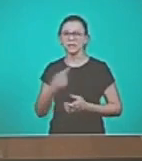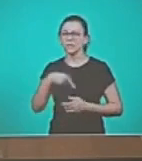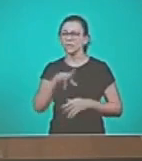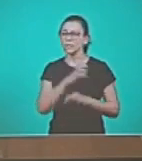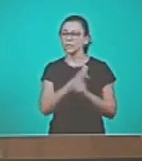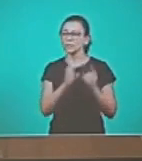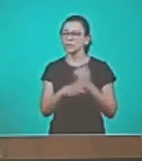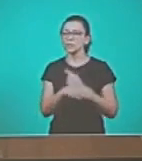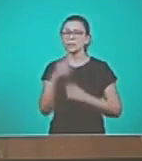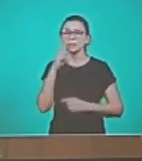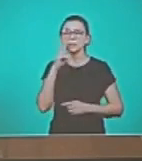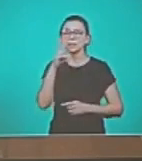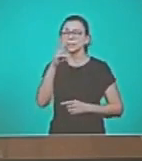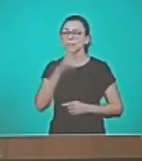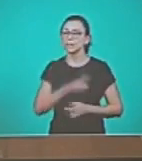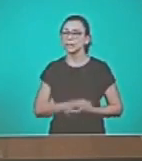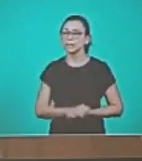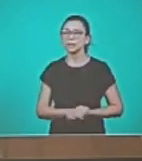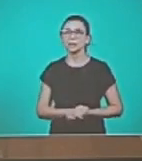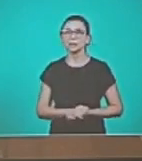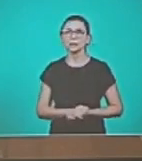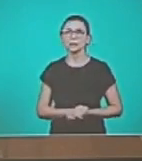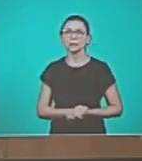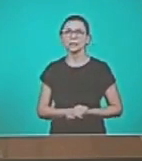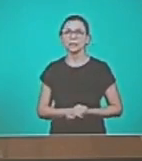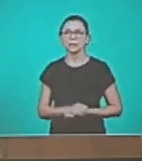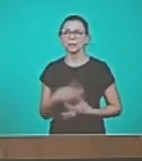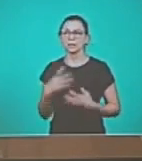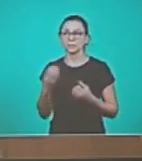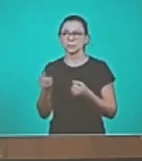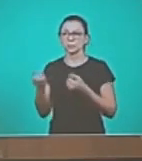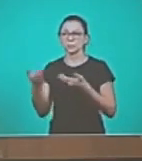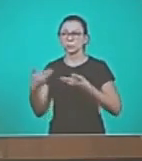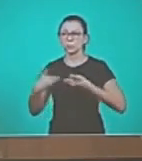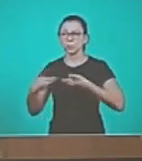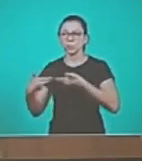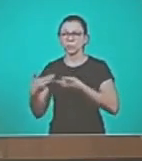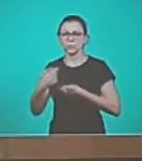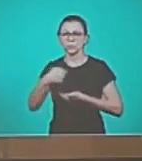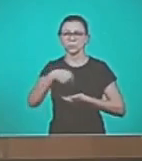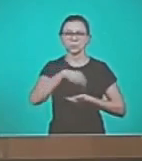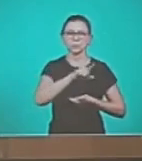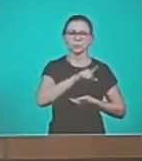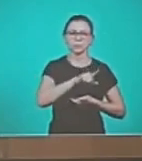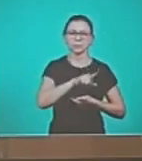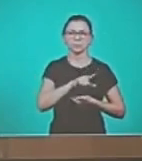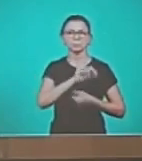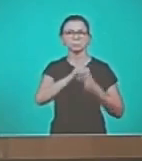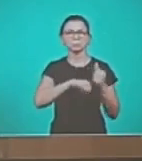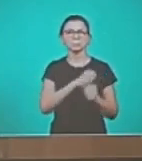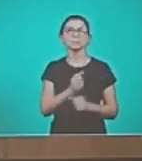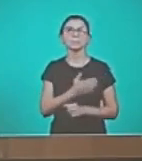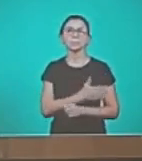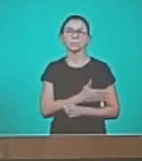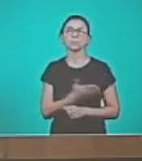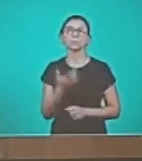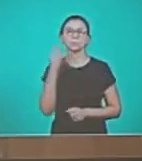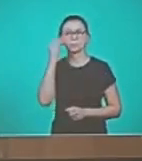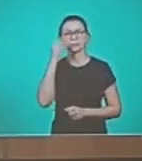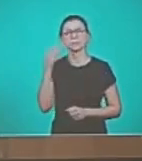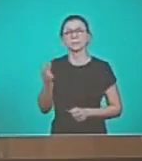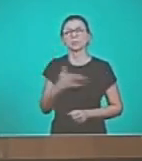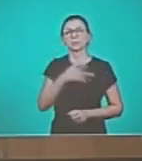at home. And she said, that's it, very well. Not only her, but there's a people that understand